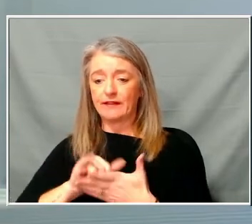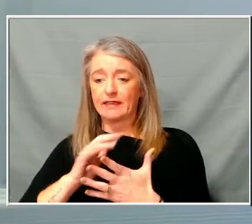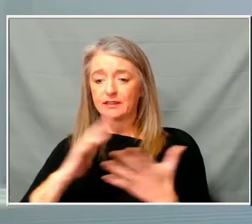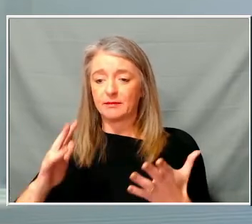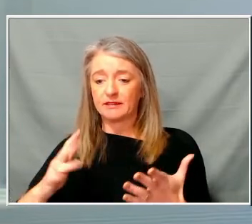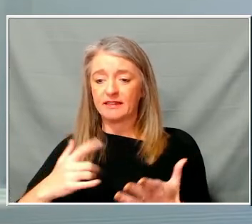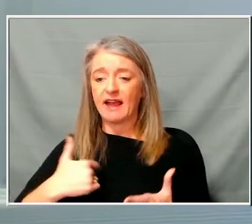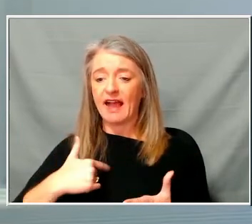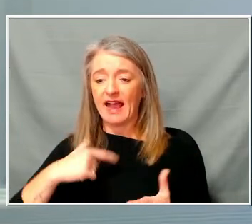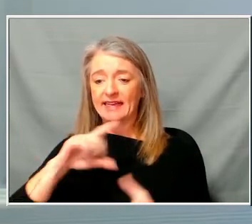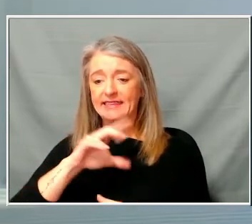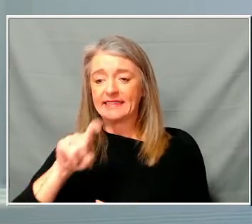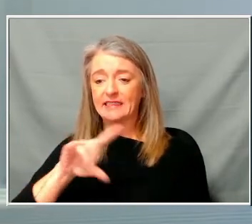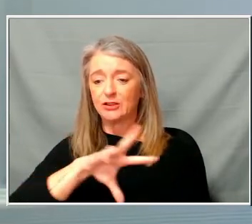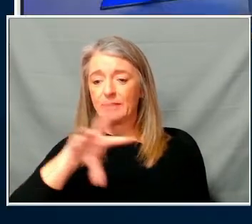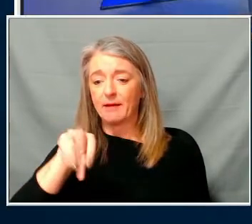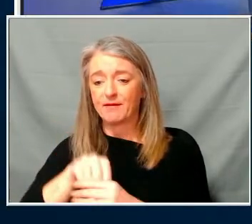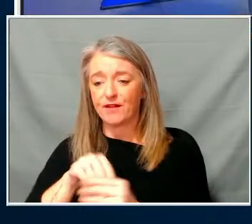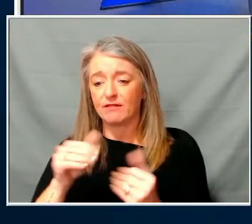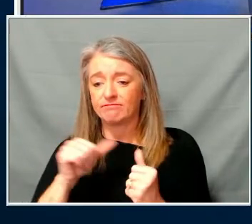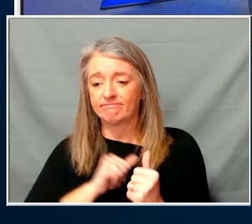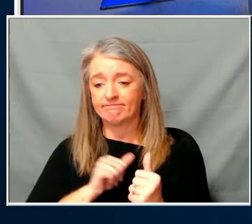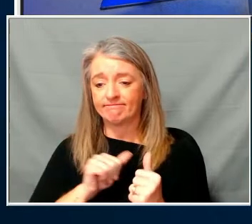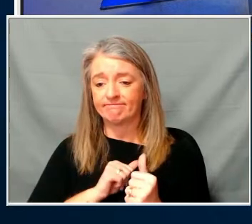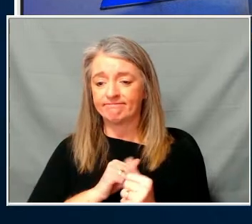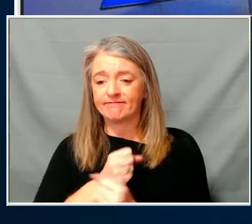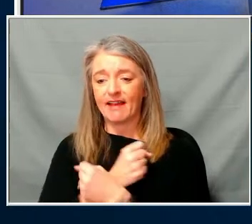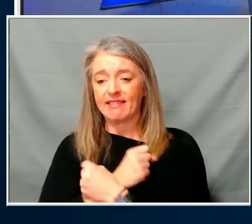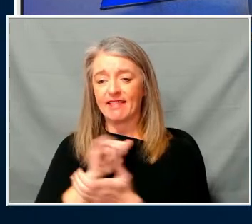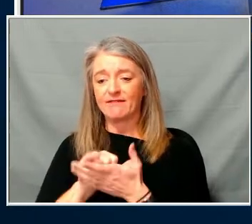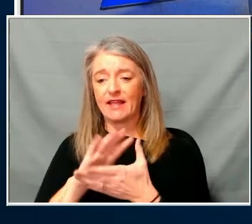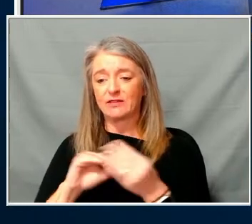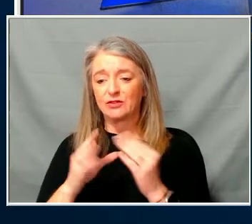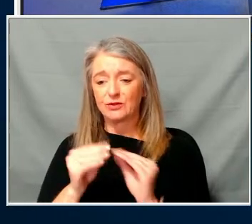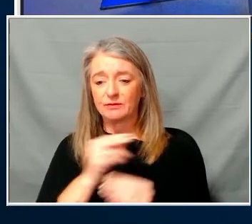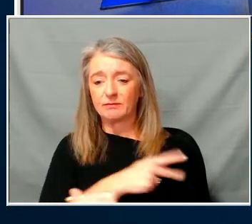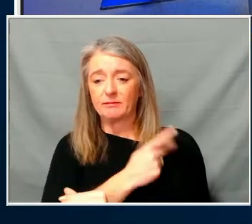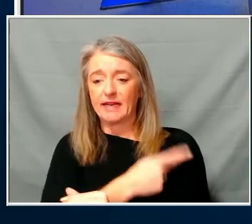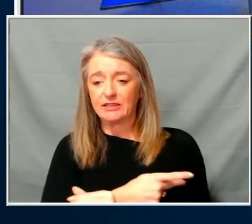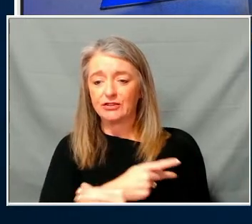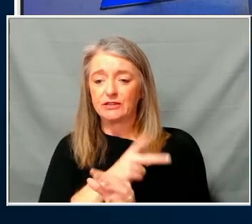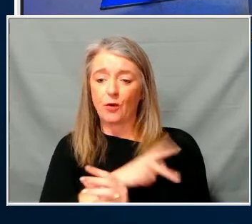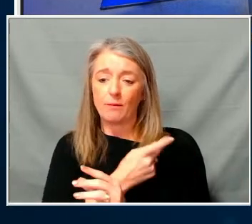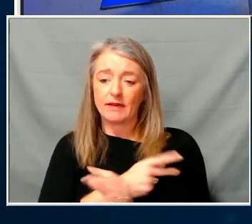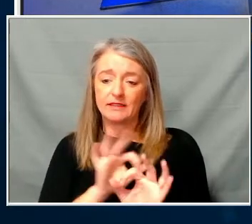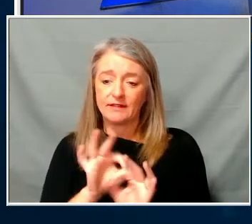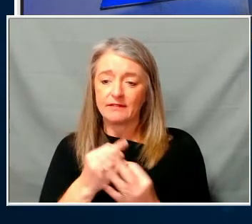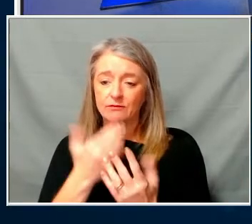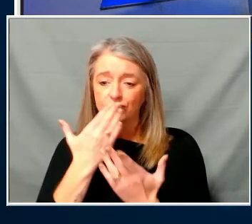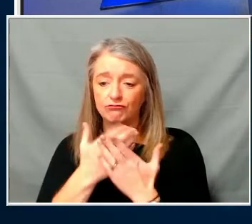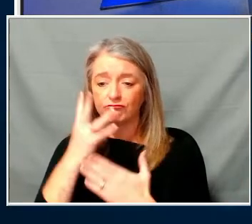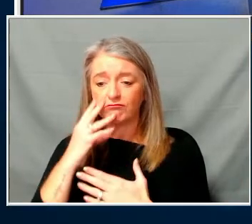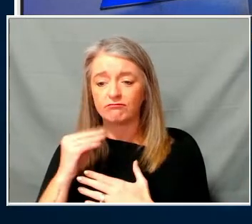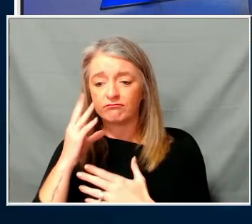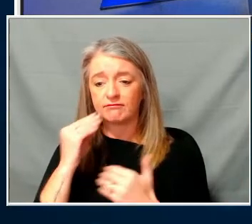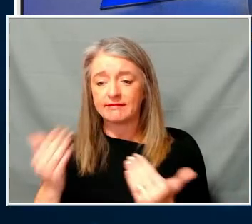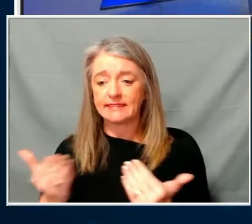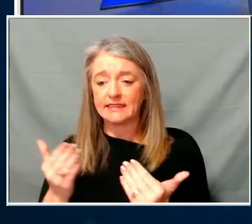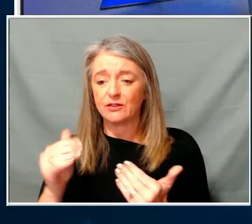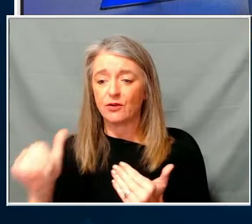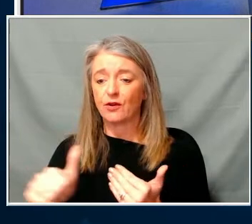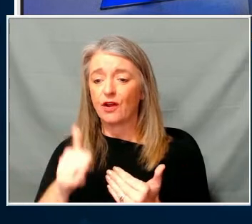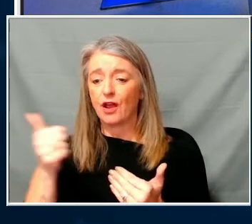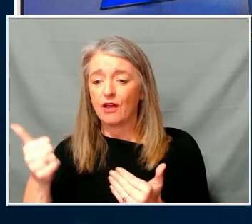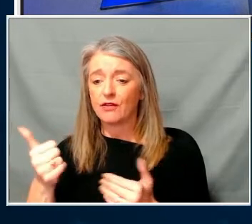thought I need to get involved with it. I love that story. A patient or patient's family having a good experience here or anywhere, and then